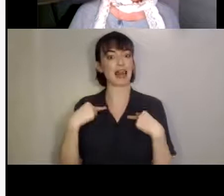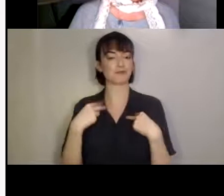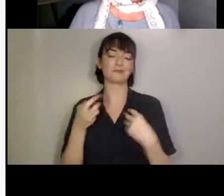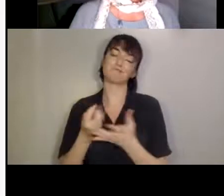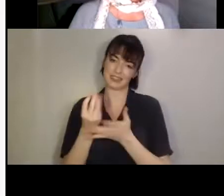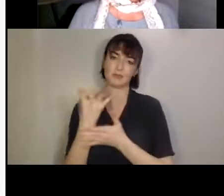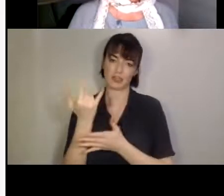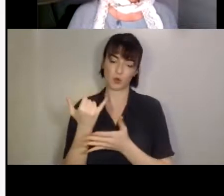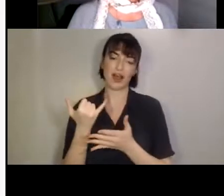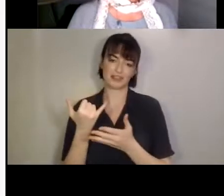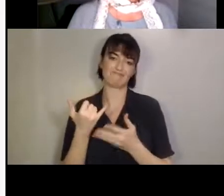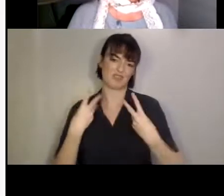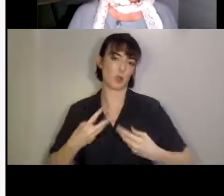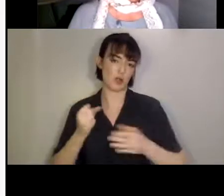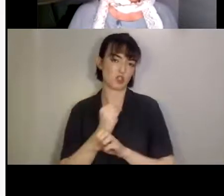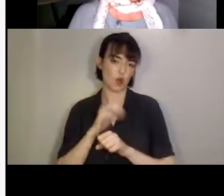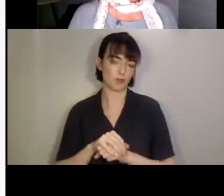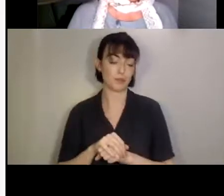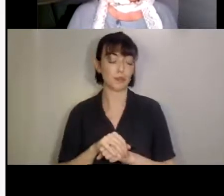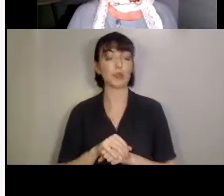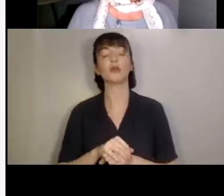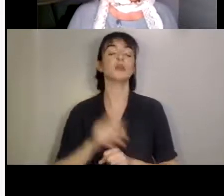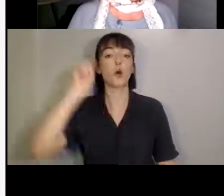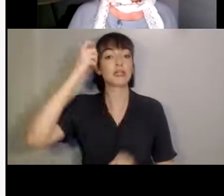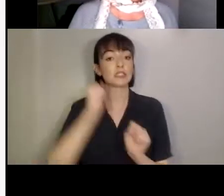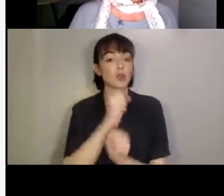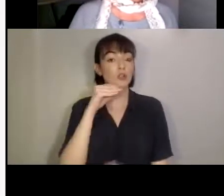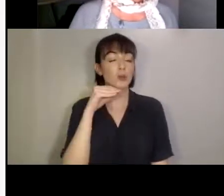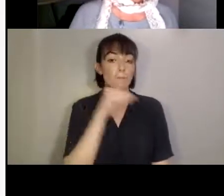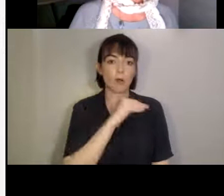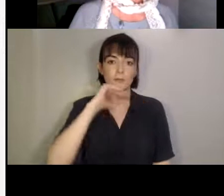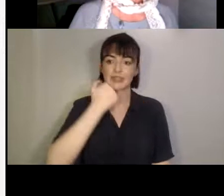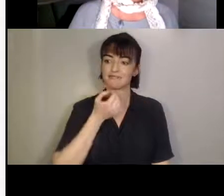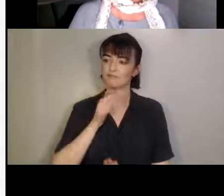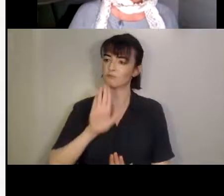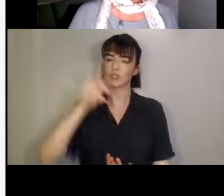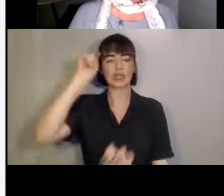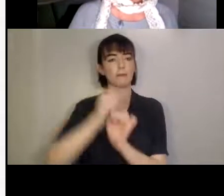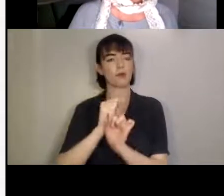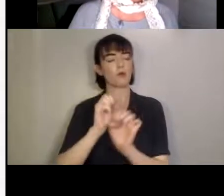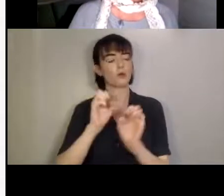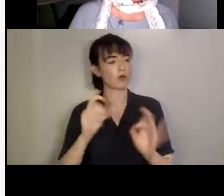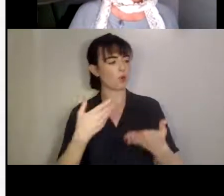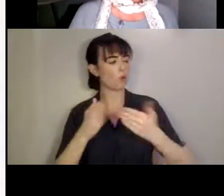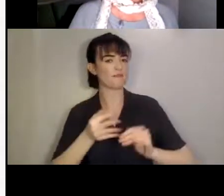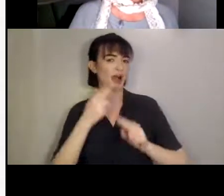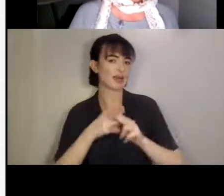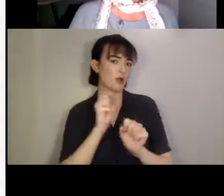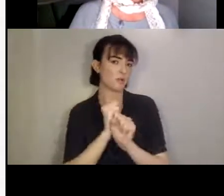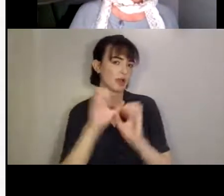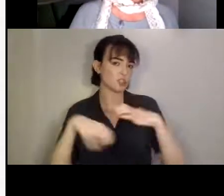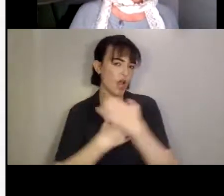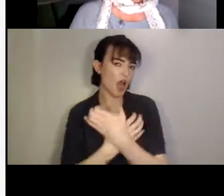And test scores are important because we want to think about what we found out about the child and to what extent that tells